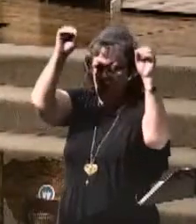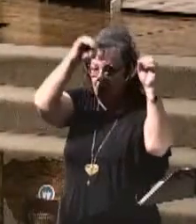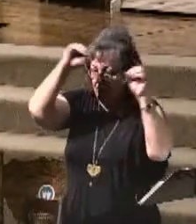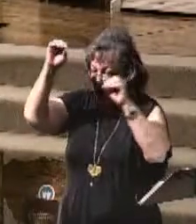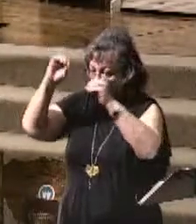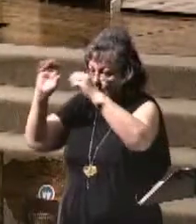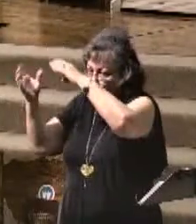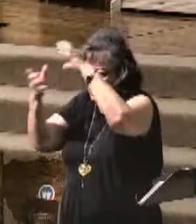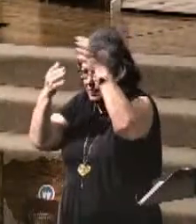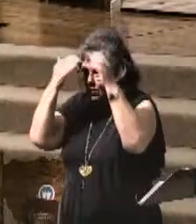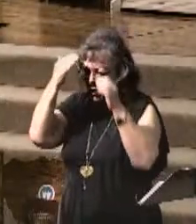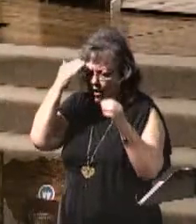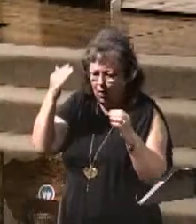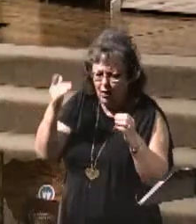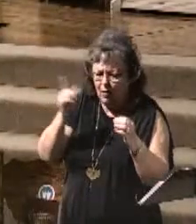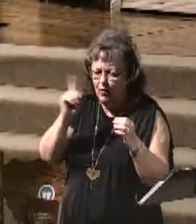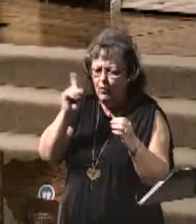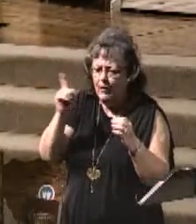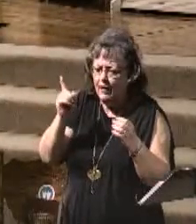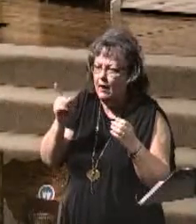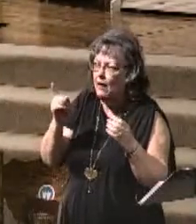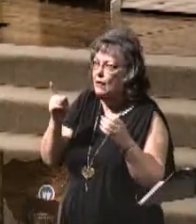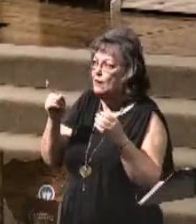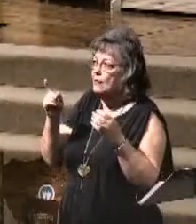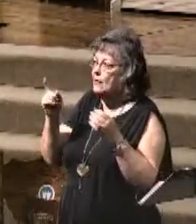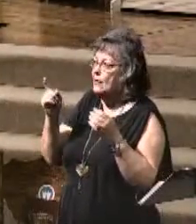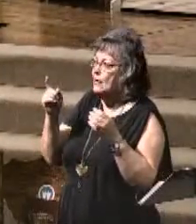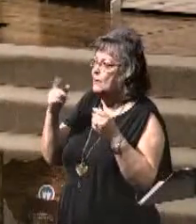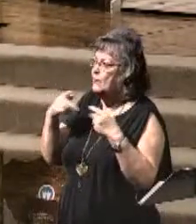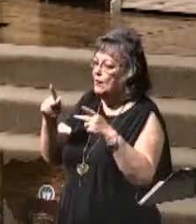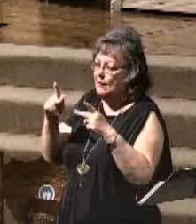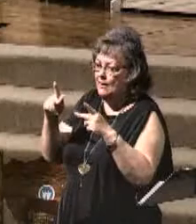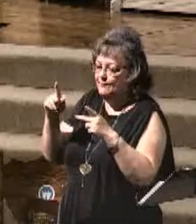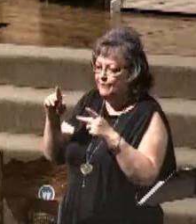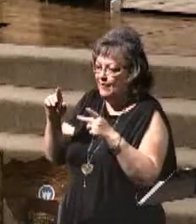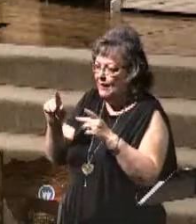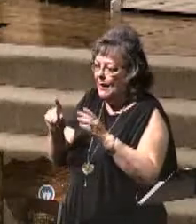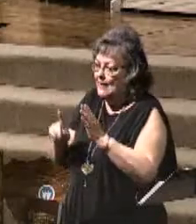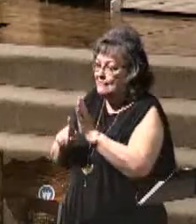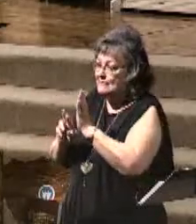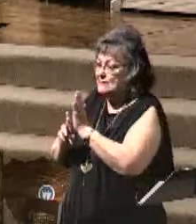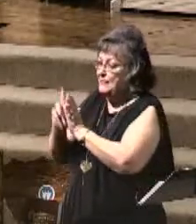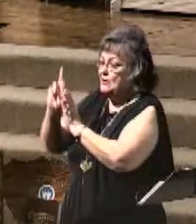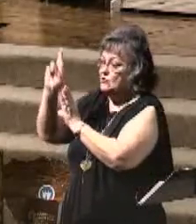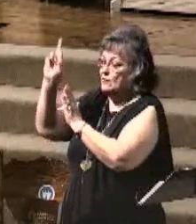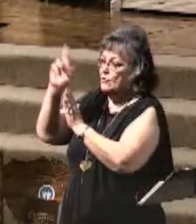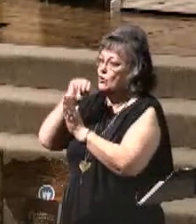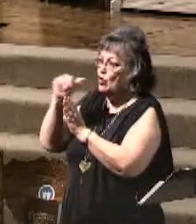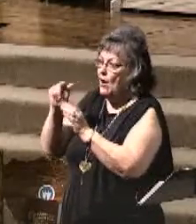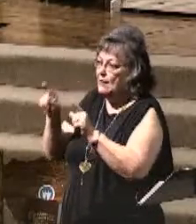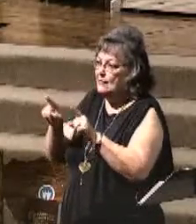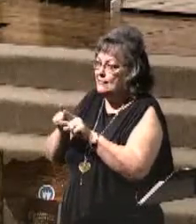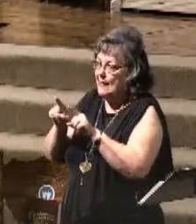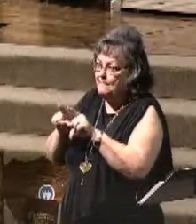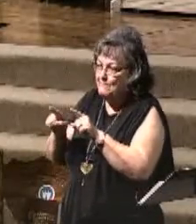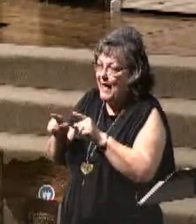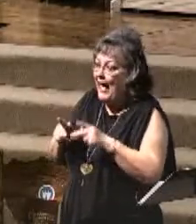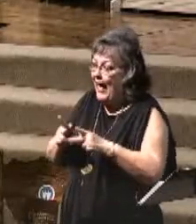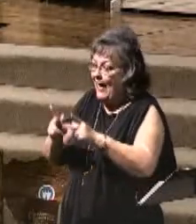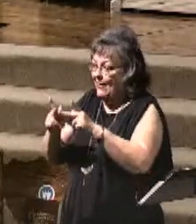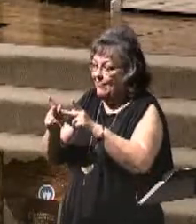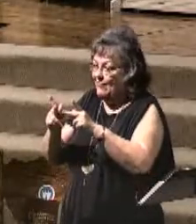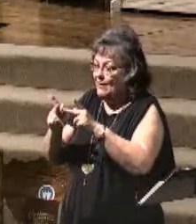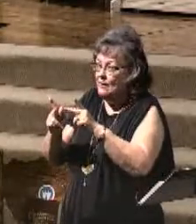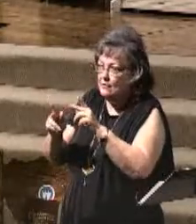They want to know where they're going to be, you know, so that whenever they put up a space shuttle or whatever, they want to make sure they're not in the path and these kinds of things. So they're